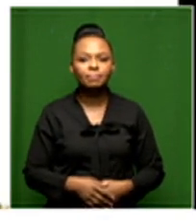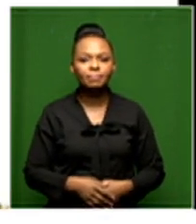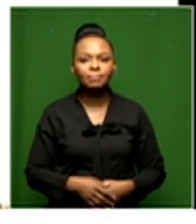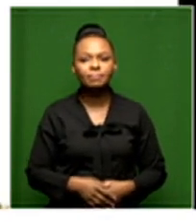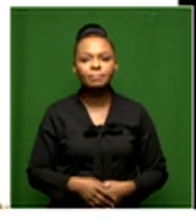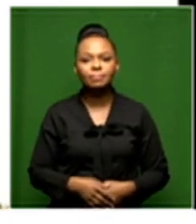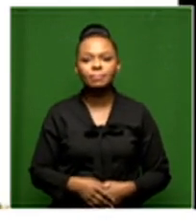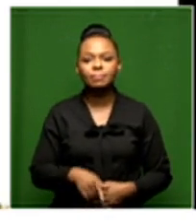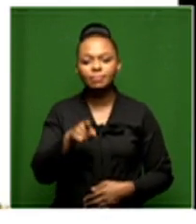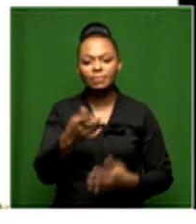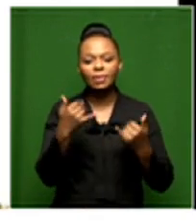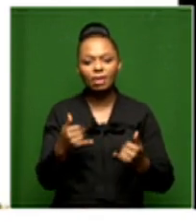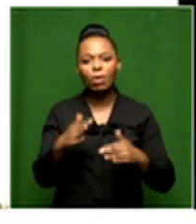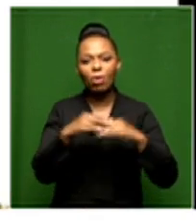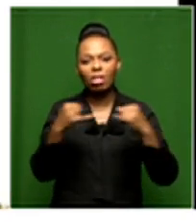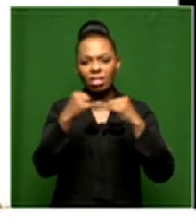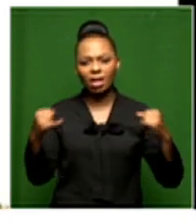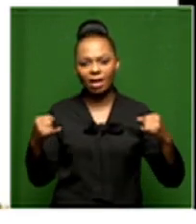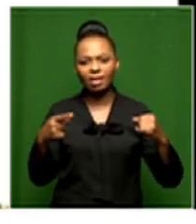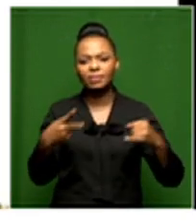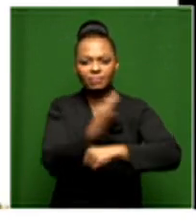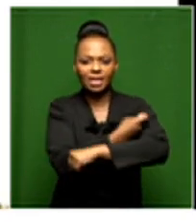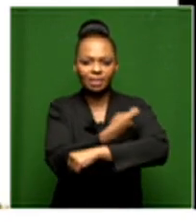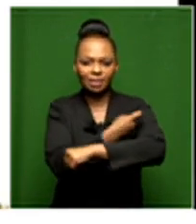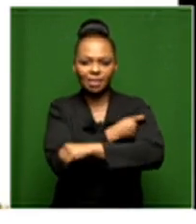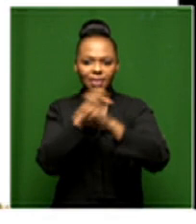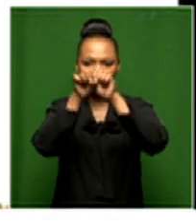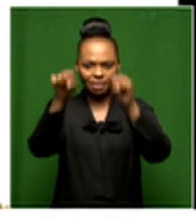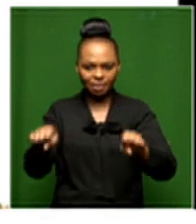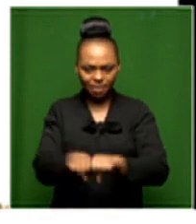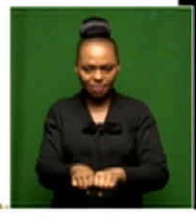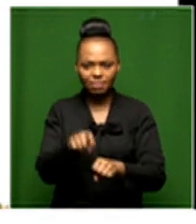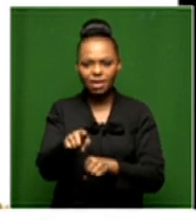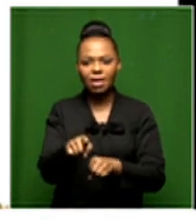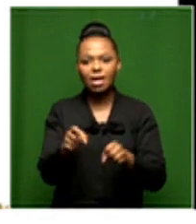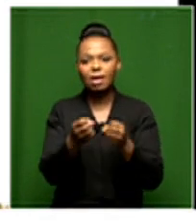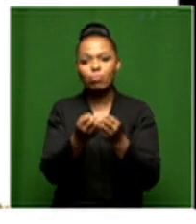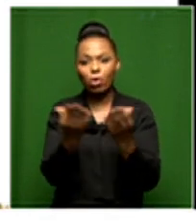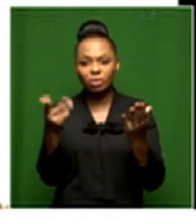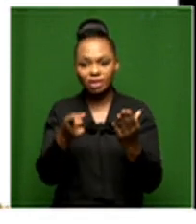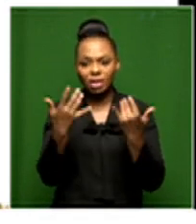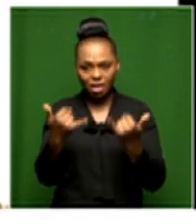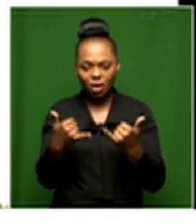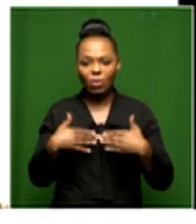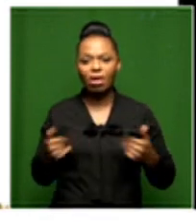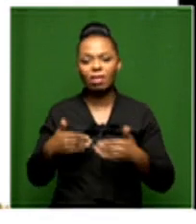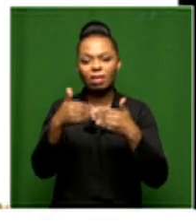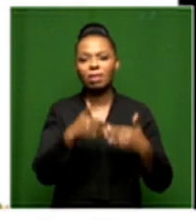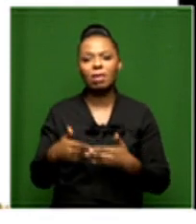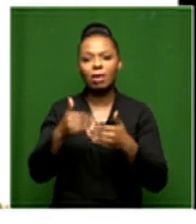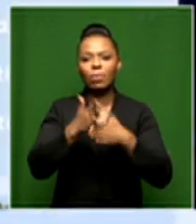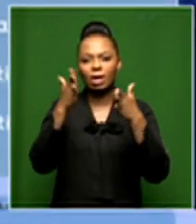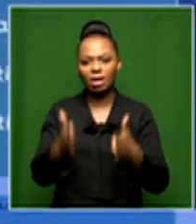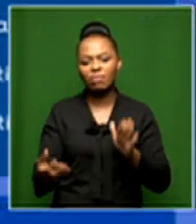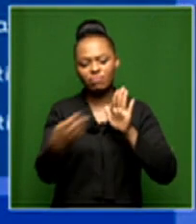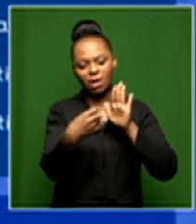system includes a registration. In this first phase, most of the healthcare workers have already been uploaded onto